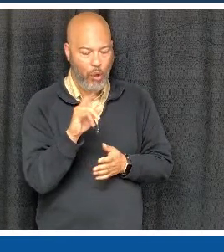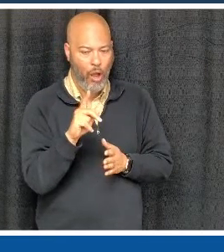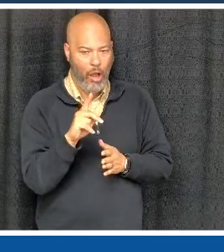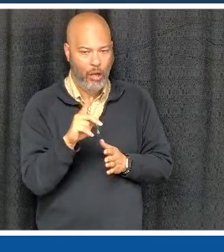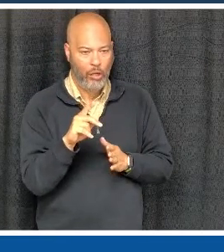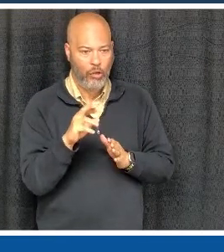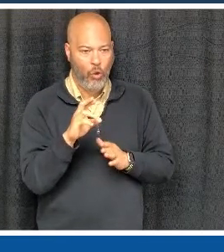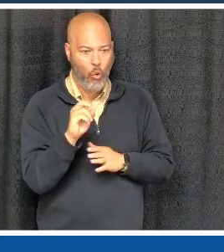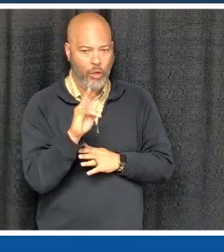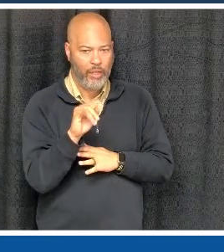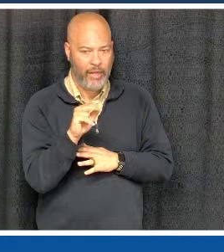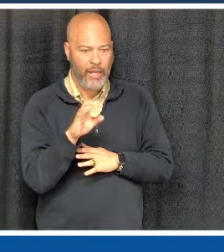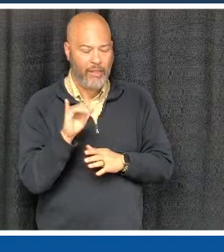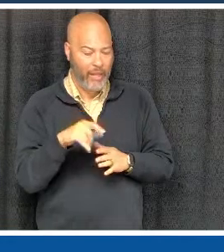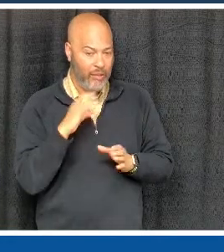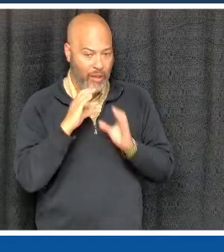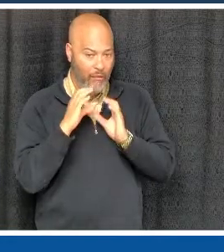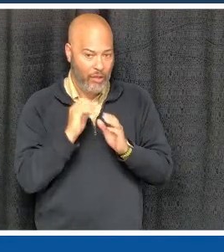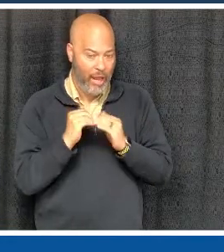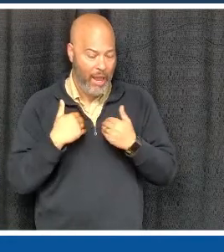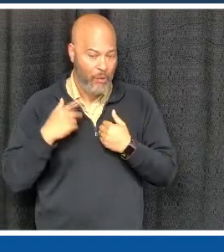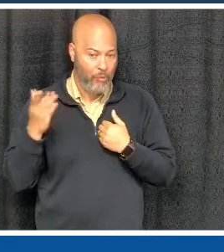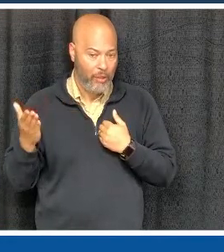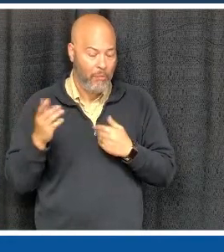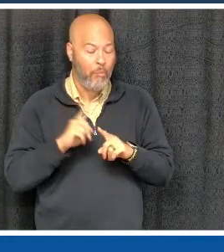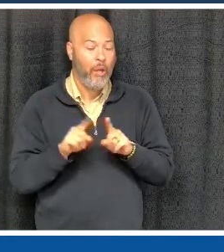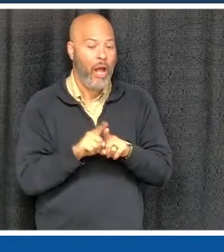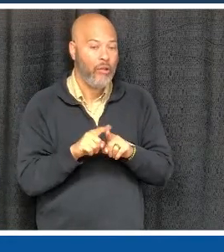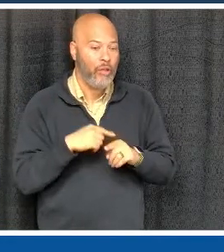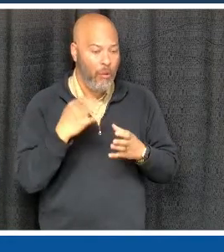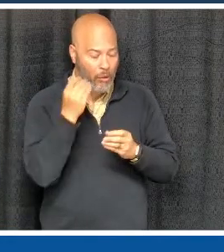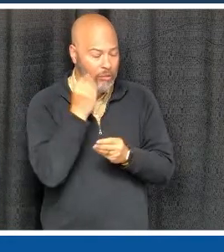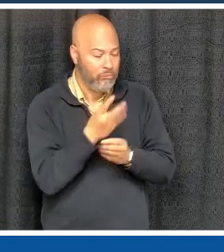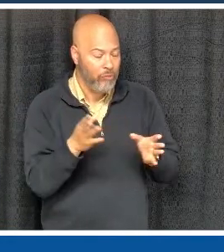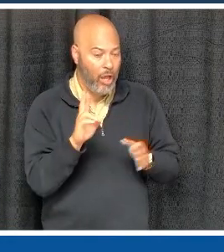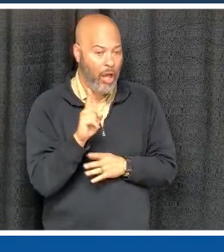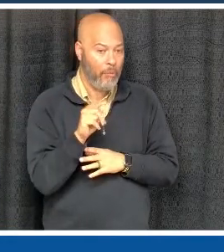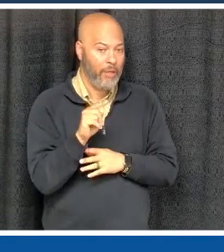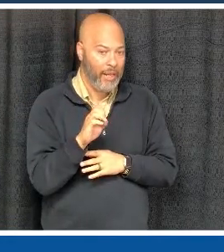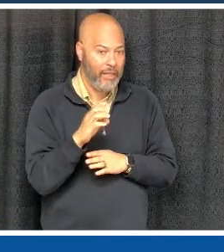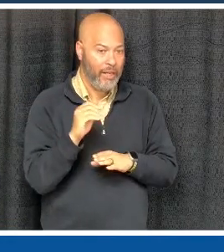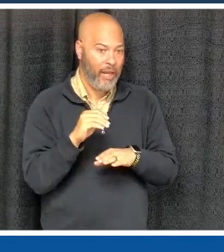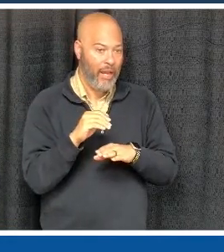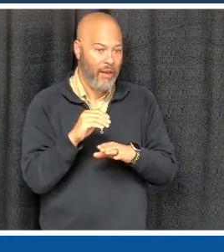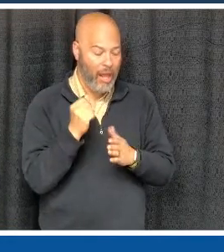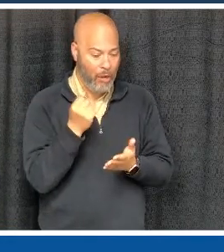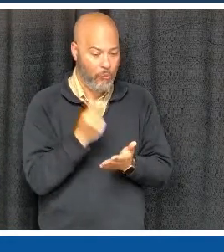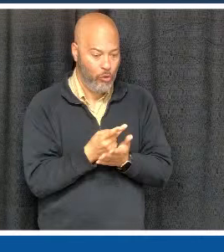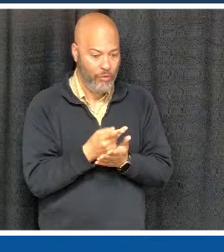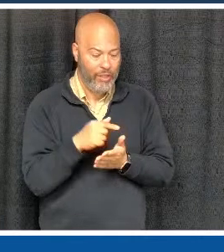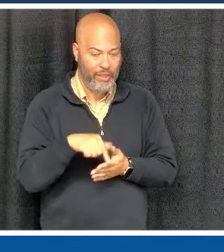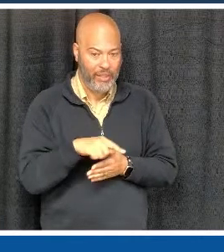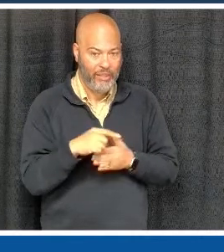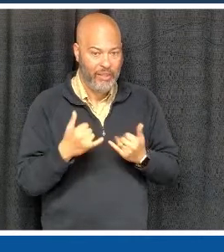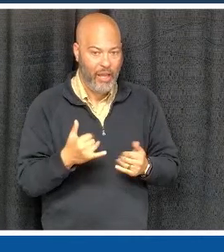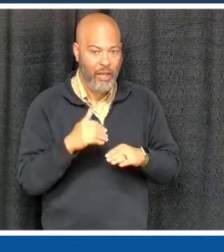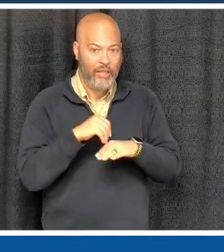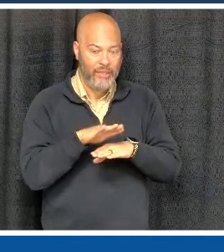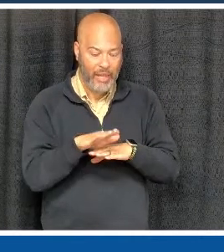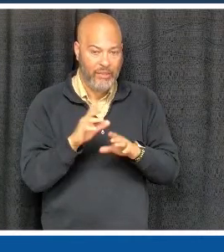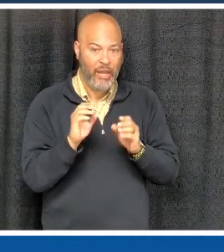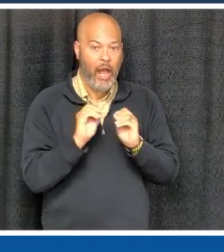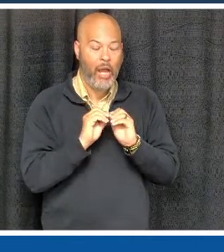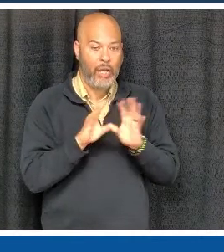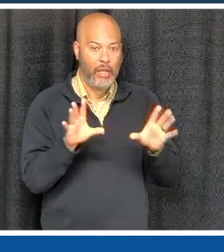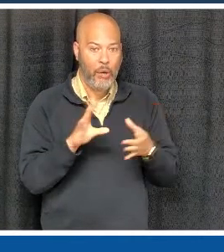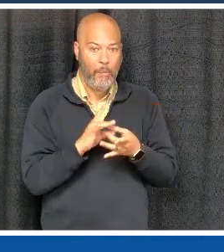that is a conversation that I had with him. But I also would like to say that updating and sending and approving this sends a clear